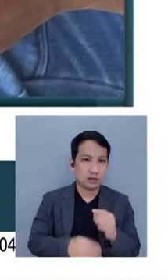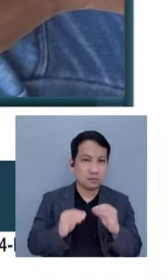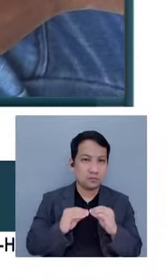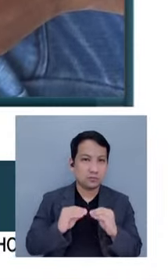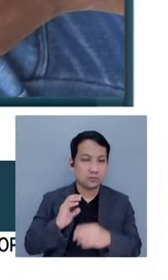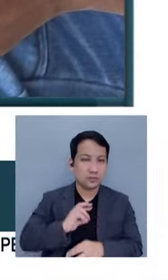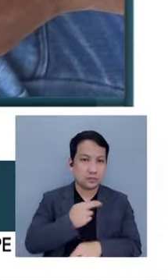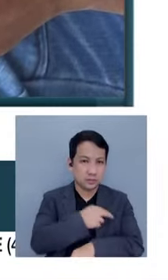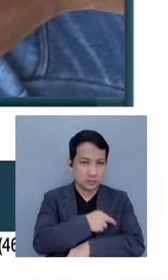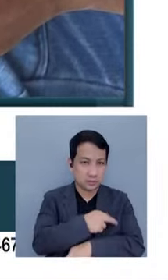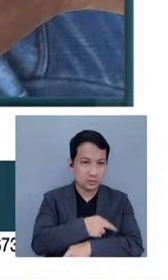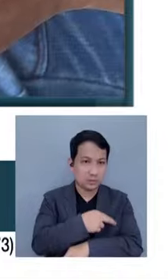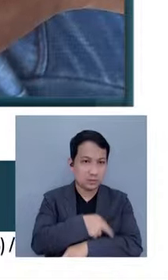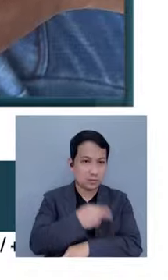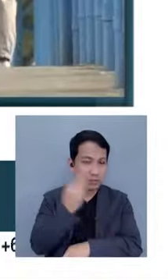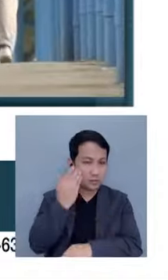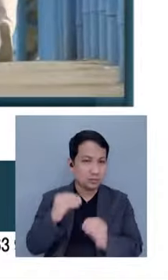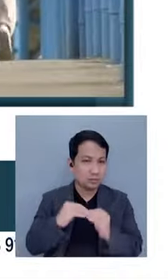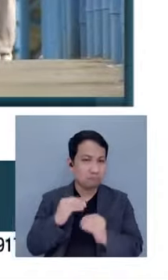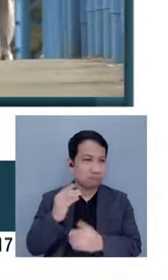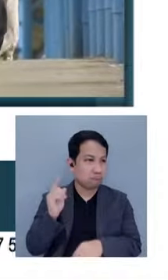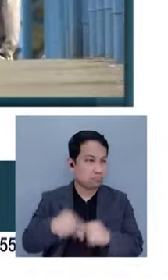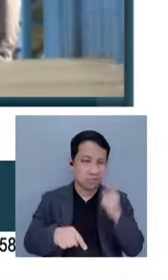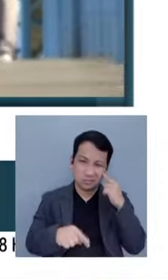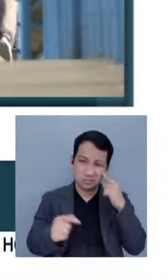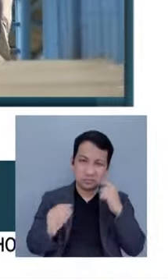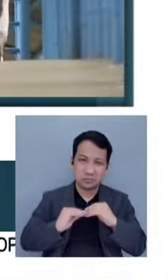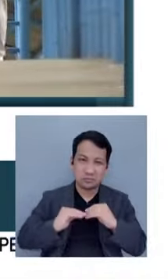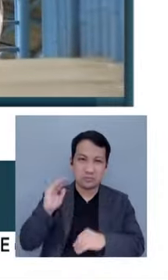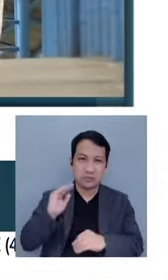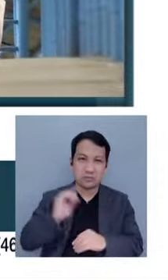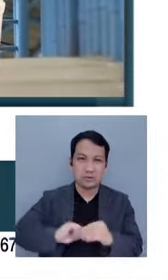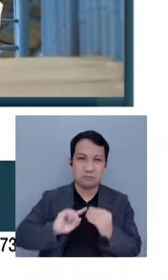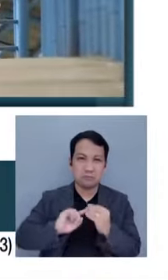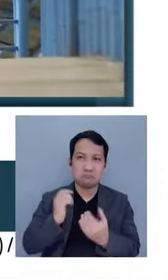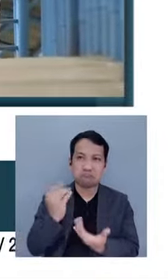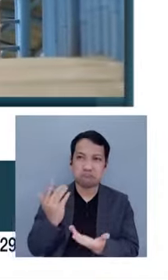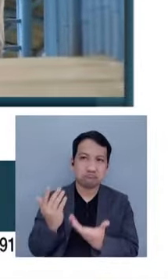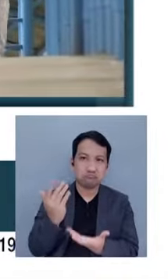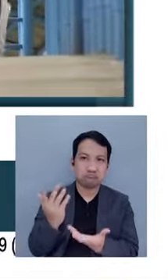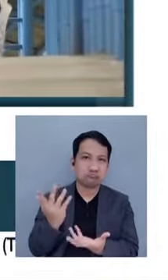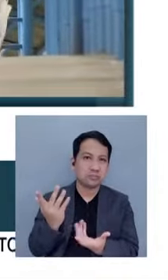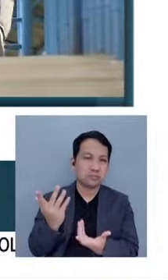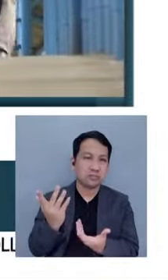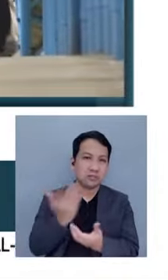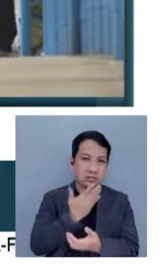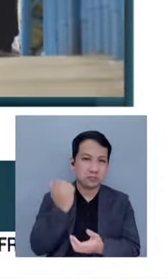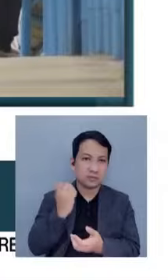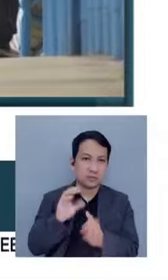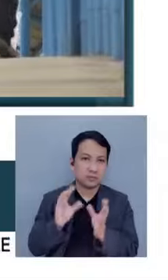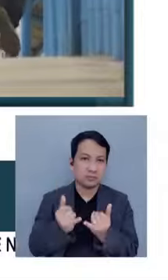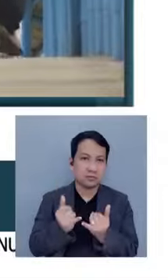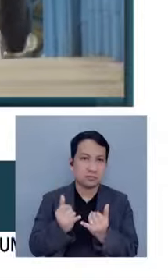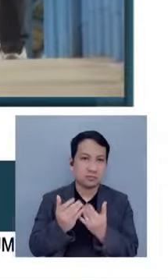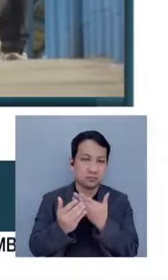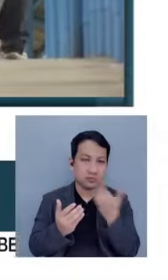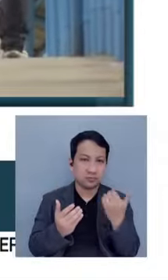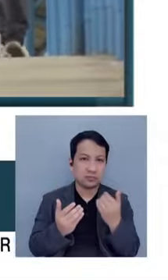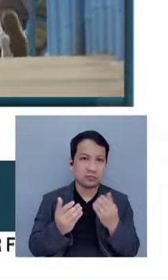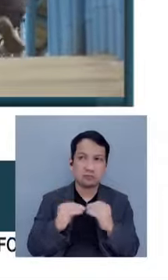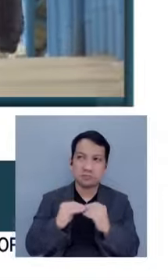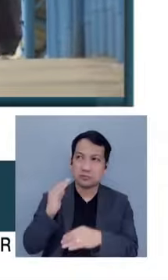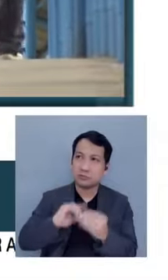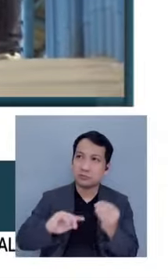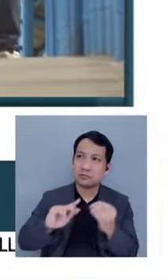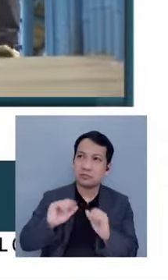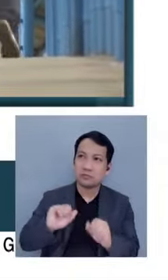responsibility on this, and I think that they can evolve into a better company and a better platform for most people. Mm-hmm.